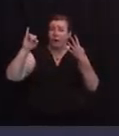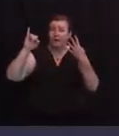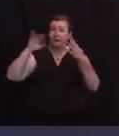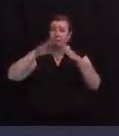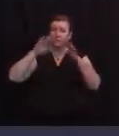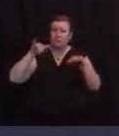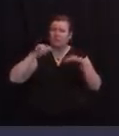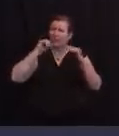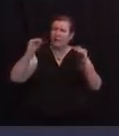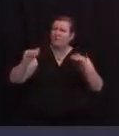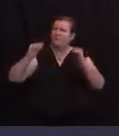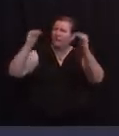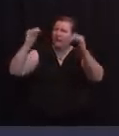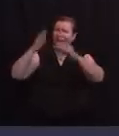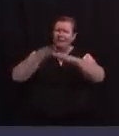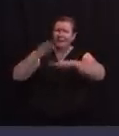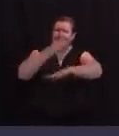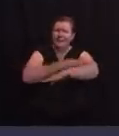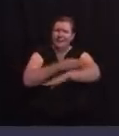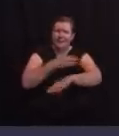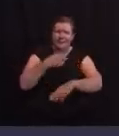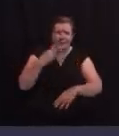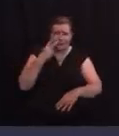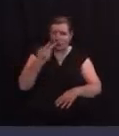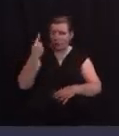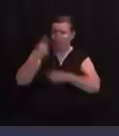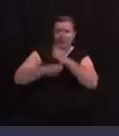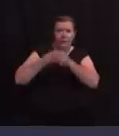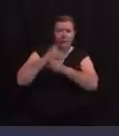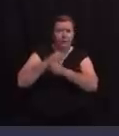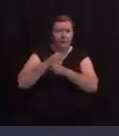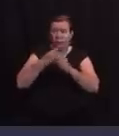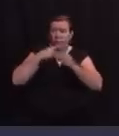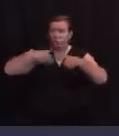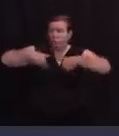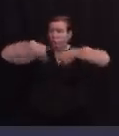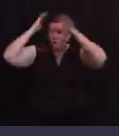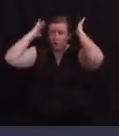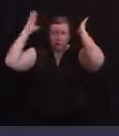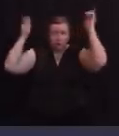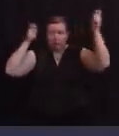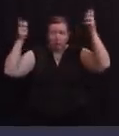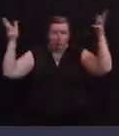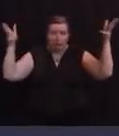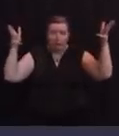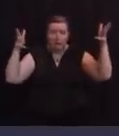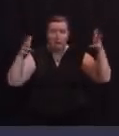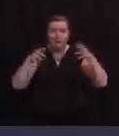Why not make more upgrades to the unemployment system beyond just the $10 million? We saw how